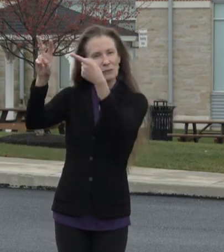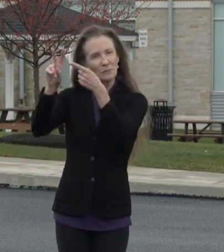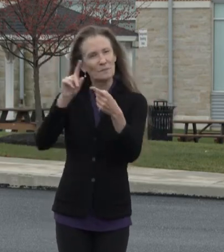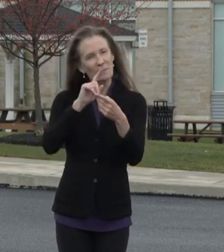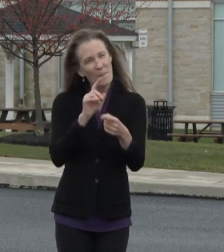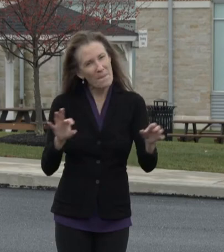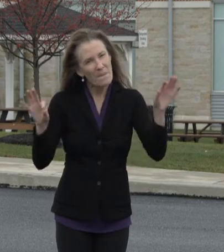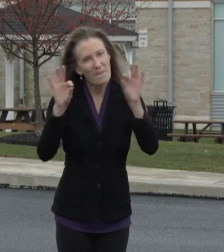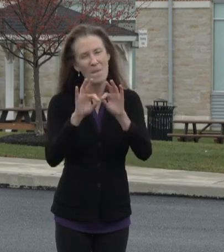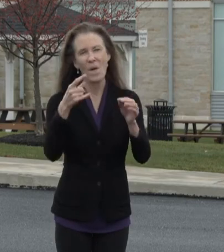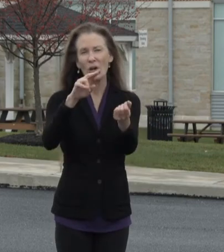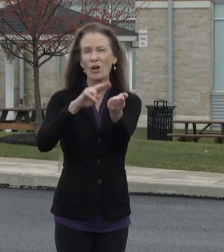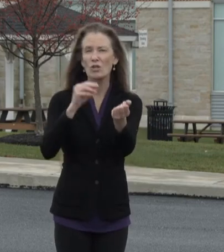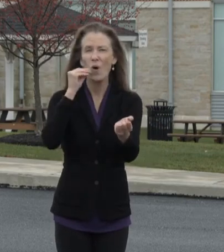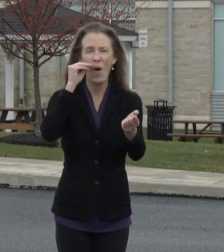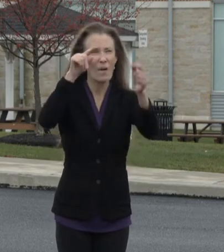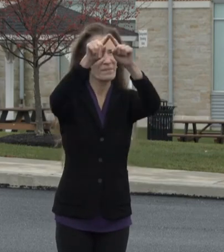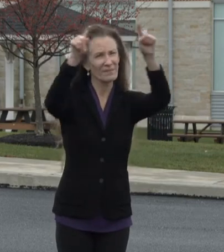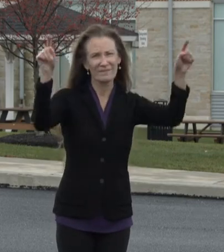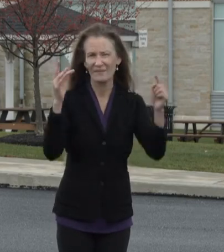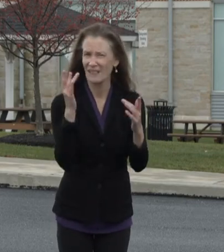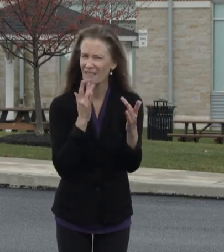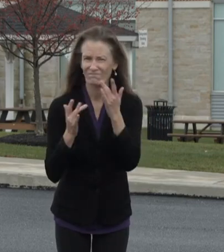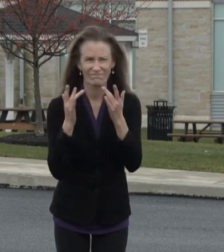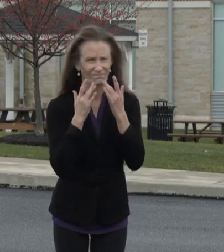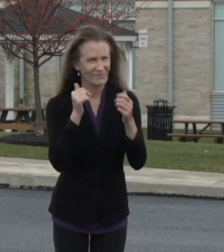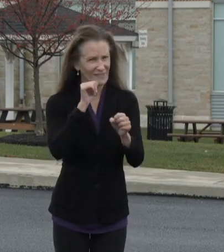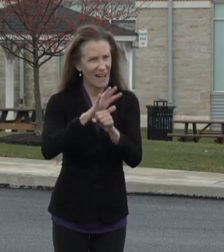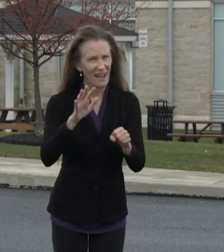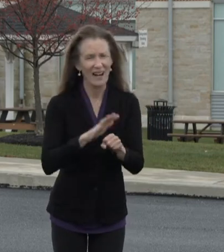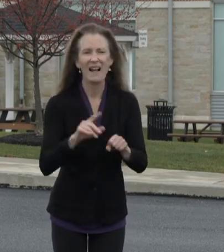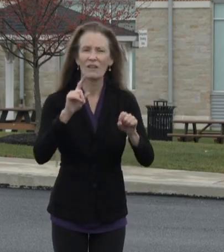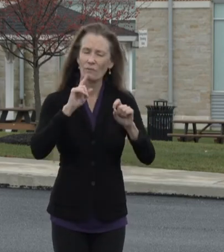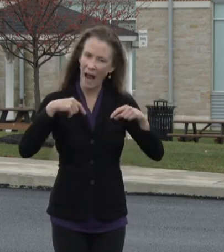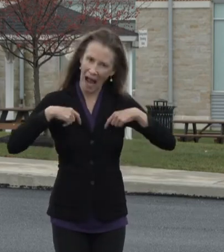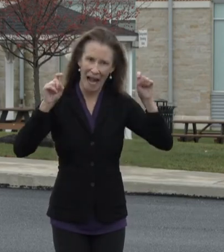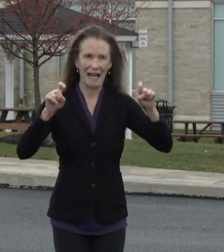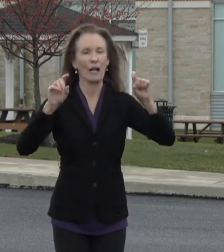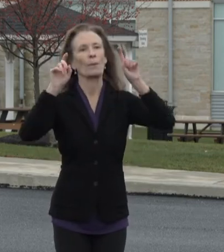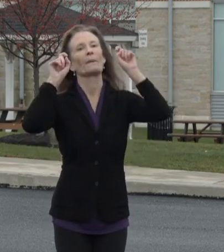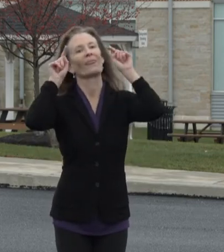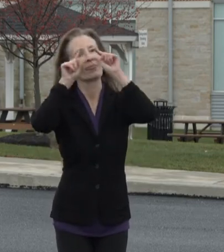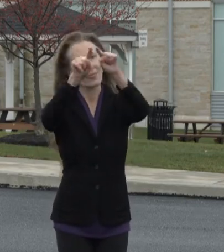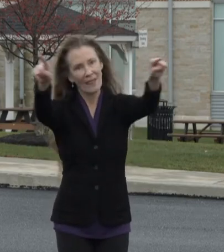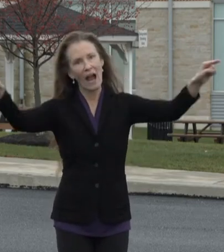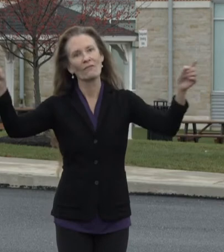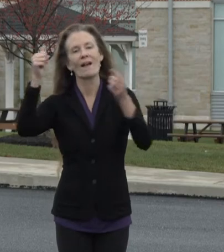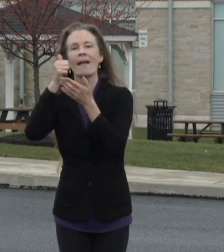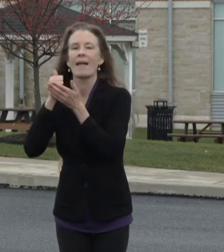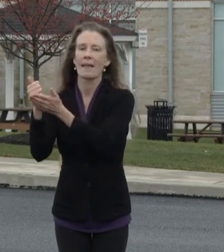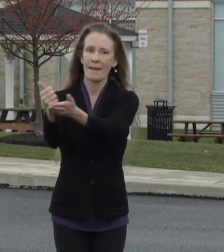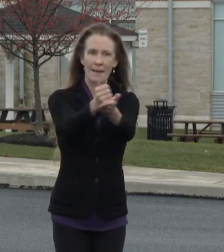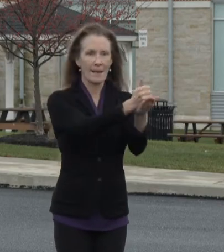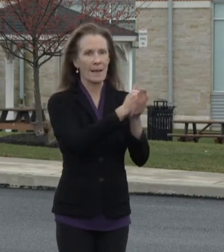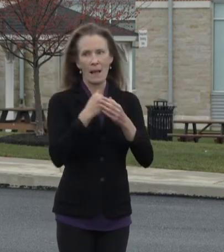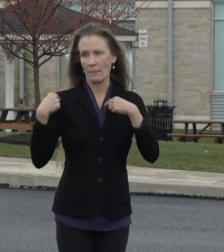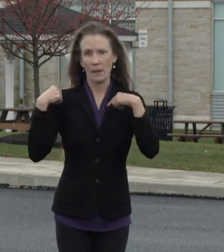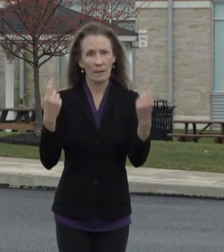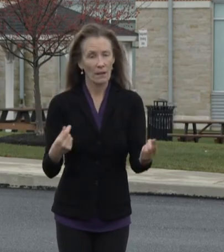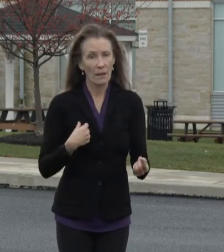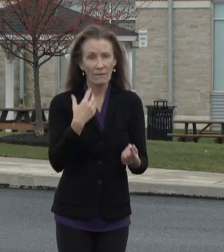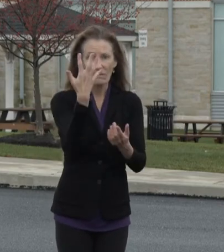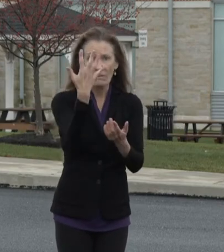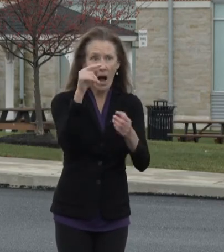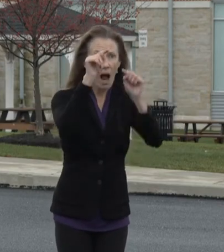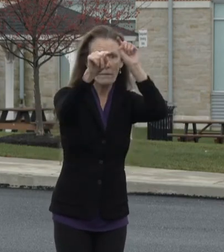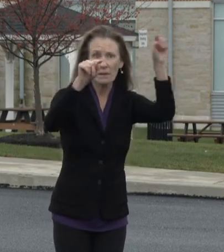stretched, and we need to be there. Like I said, I did 5 in the last week, and that's just in